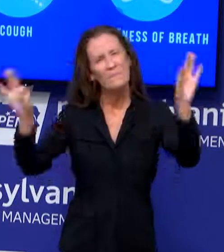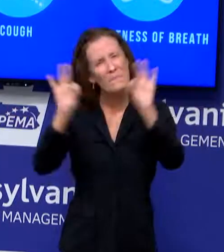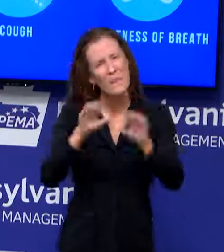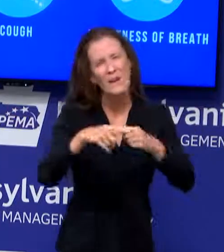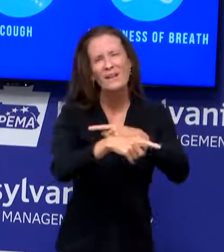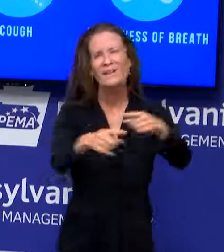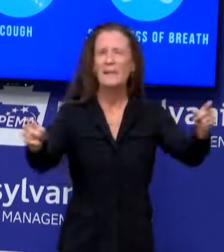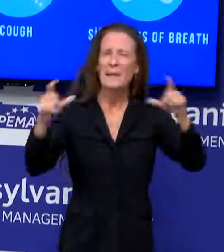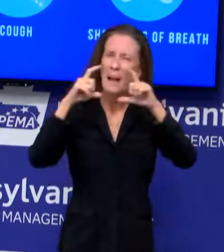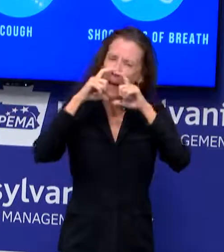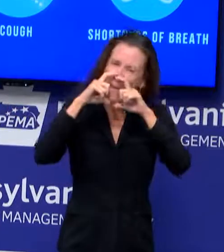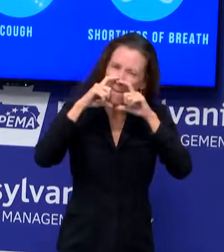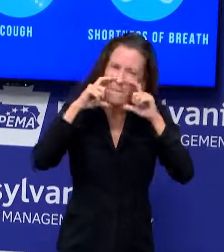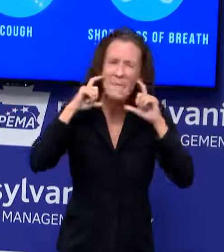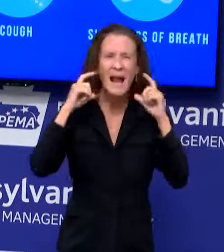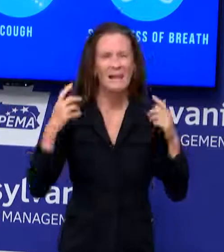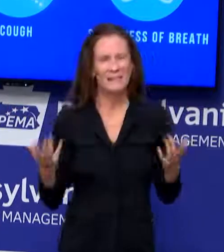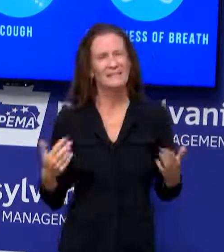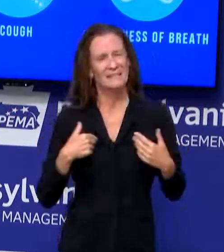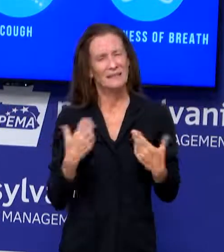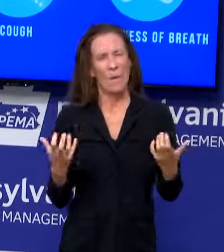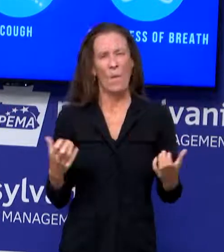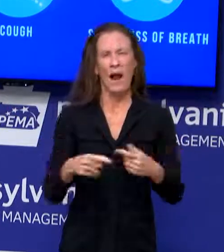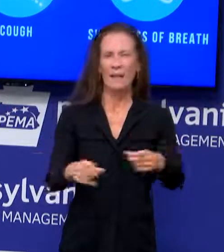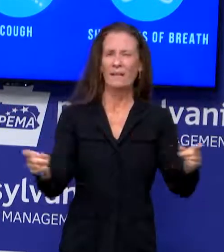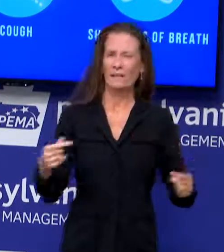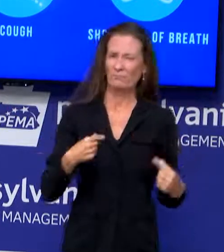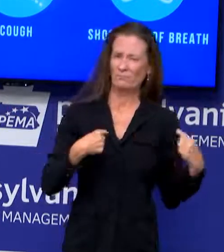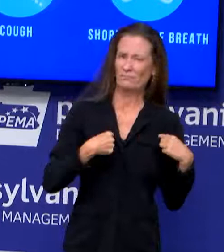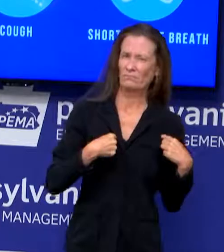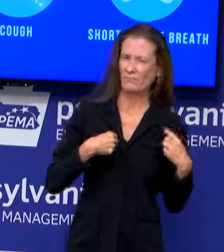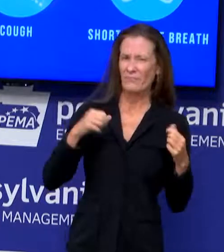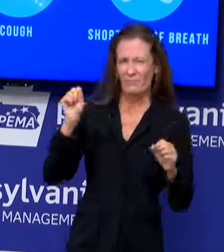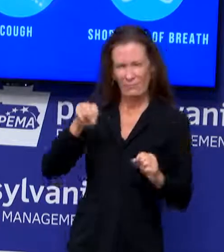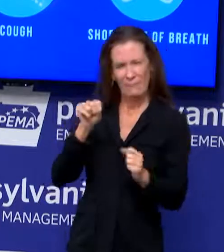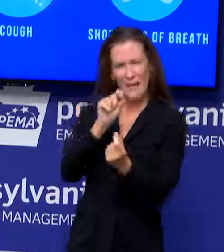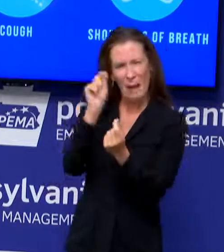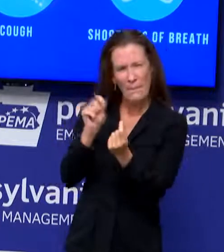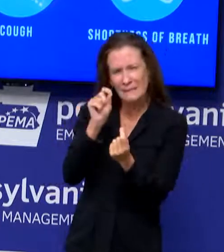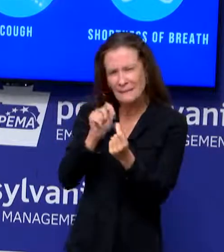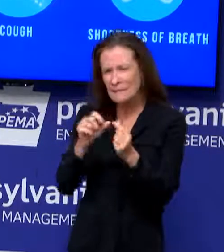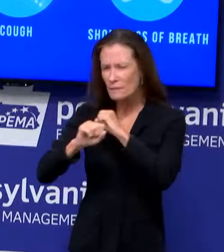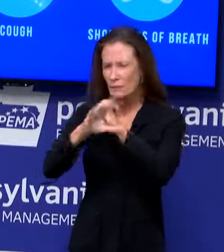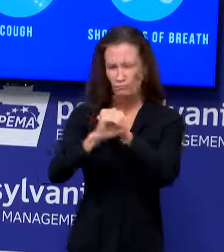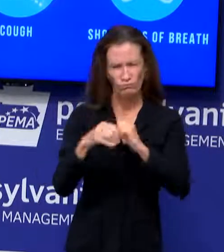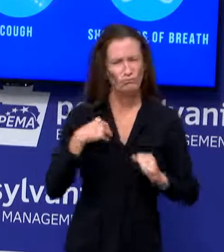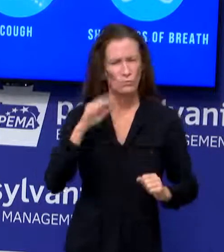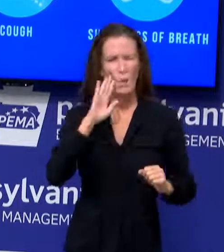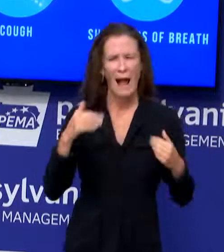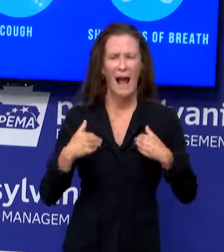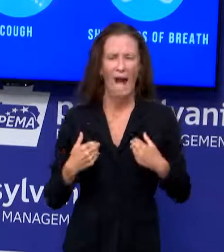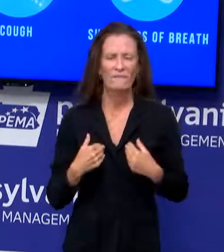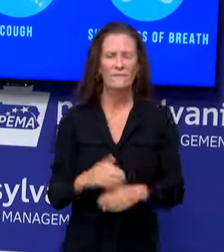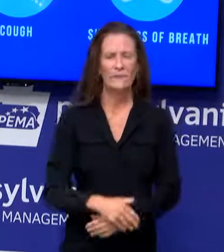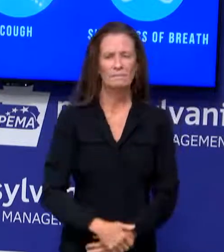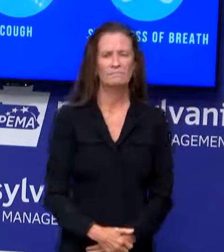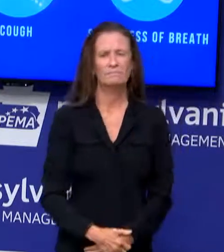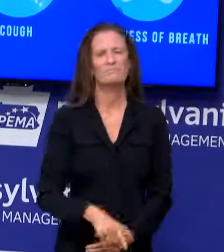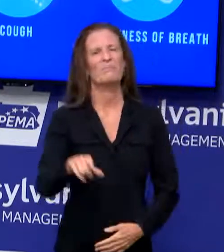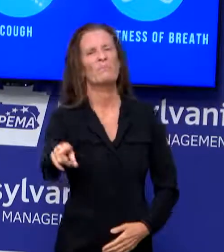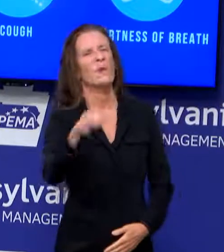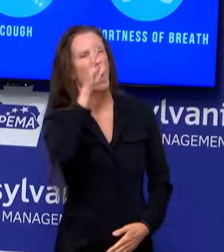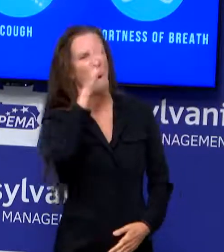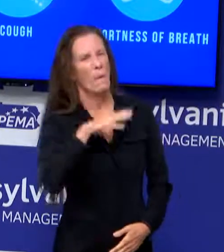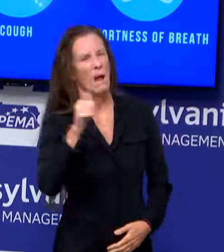answer any questions that they have. So there will be a specific campaign coming out to advance this app. Yes?